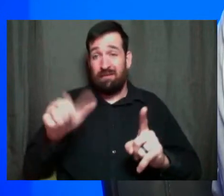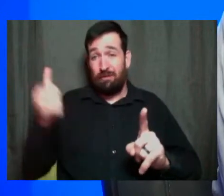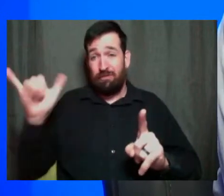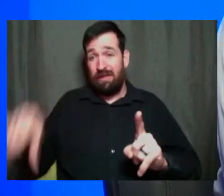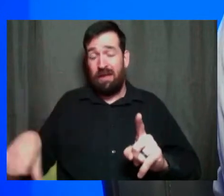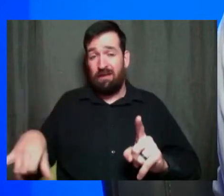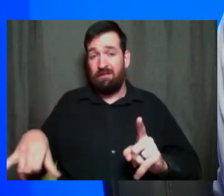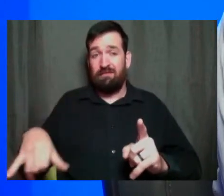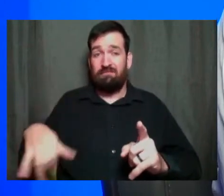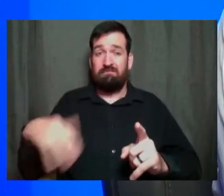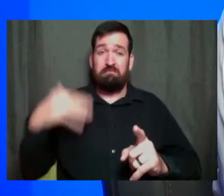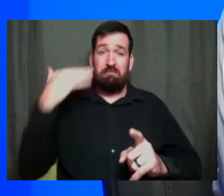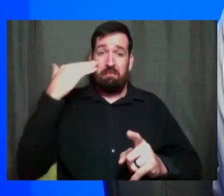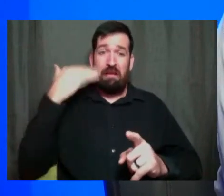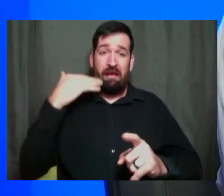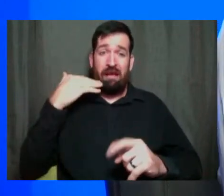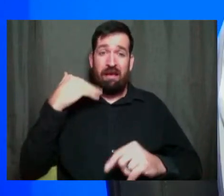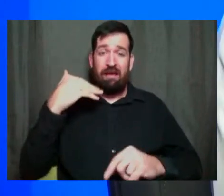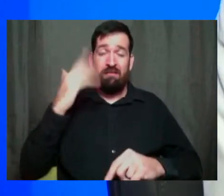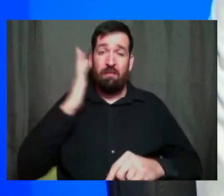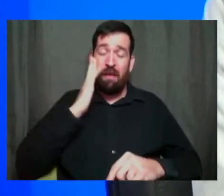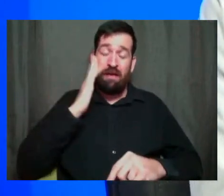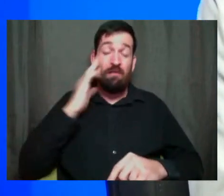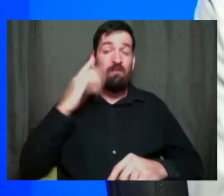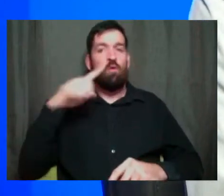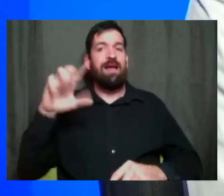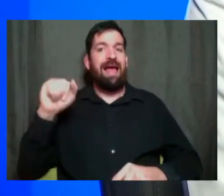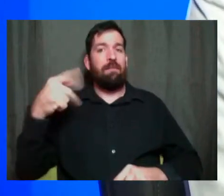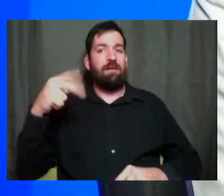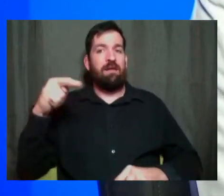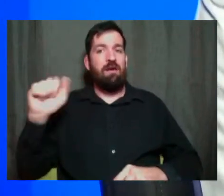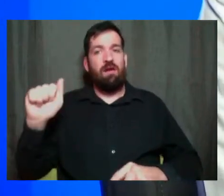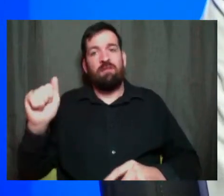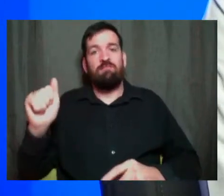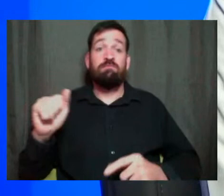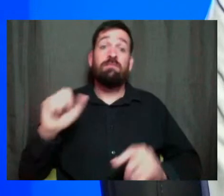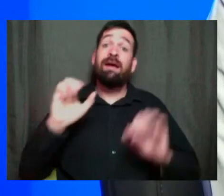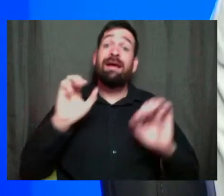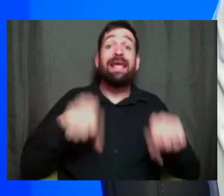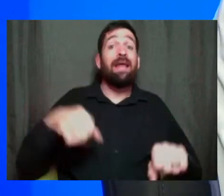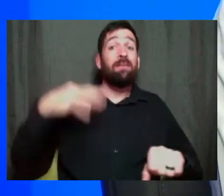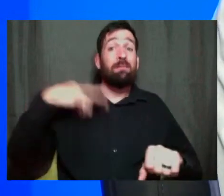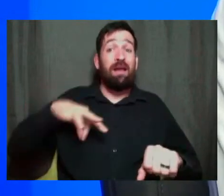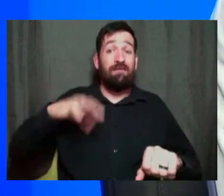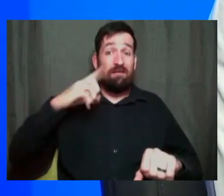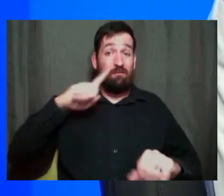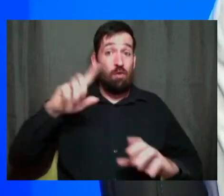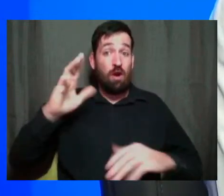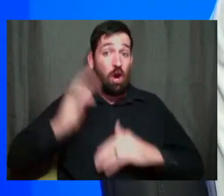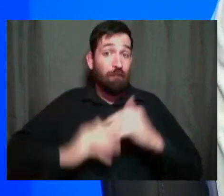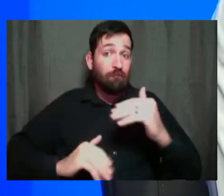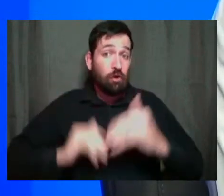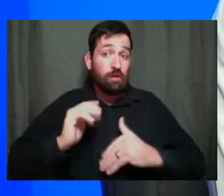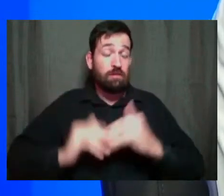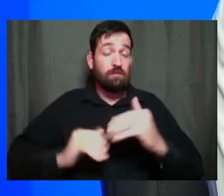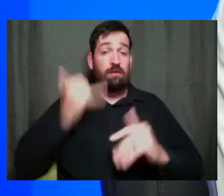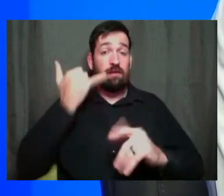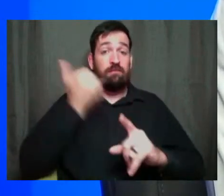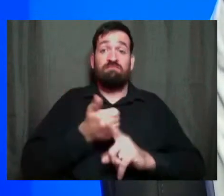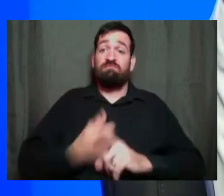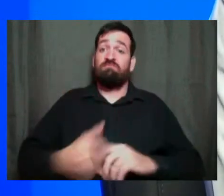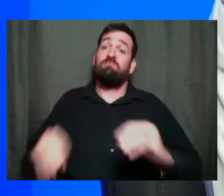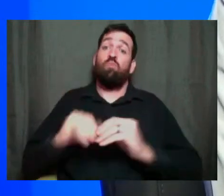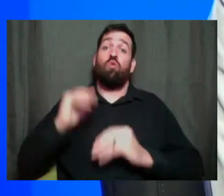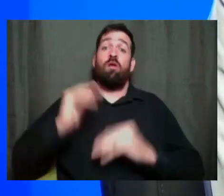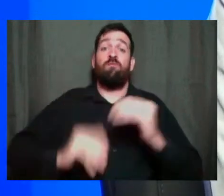bed is not a huge benefit from an apnea standpoint. It can be a benefit from a comfort standpoint. So if a patient's more comfortable, then yes, I